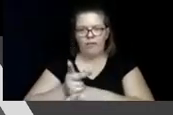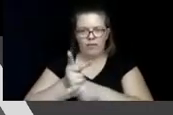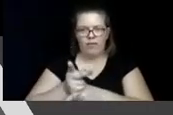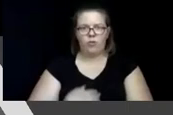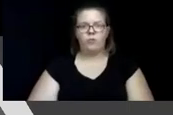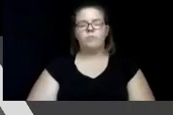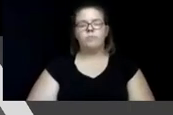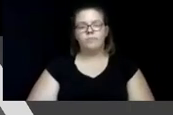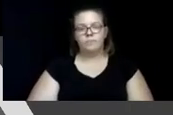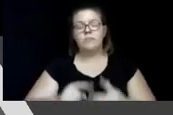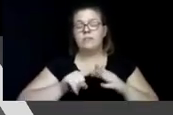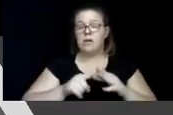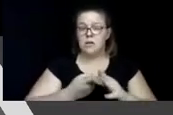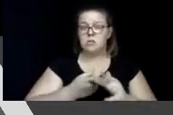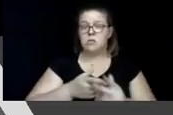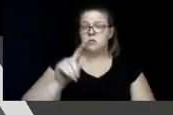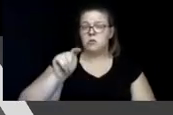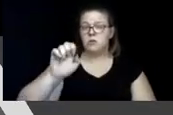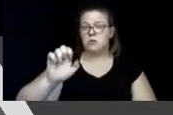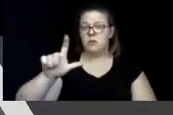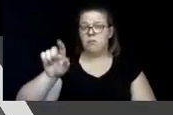Initially telehealth, and then